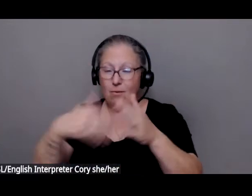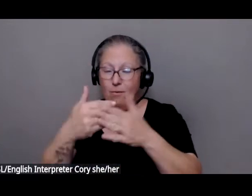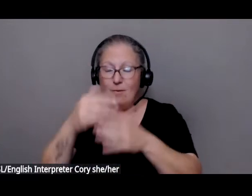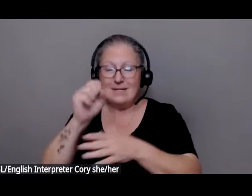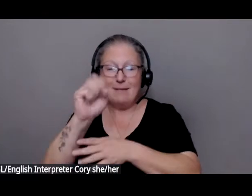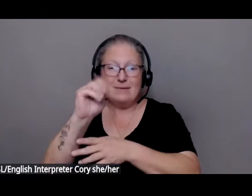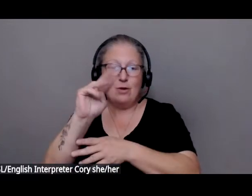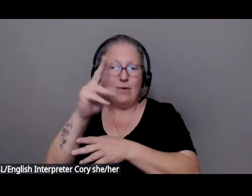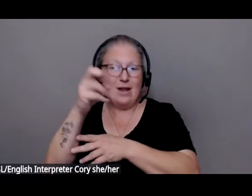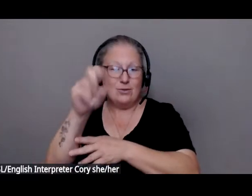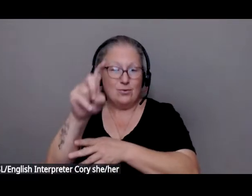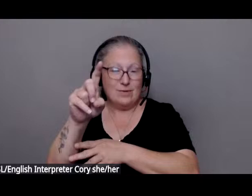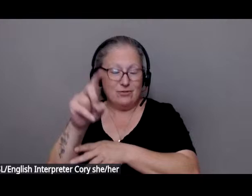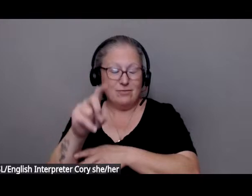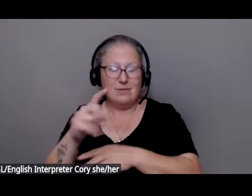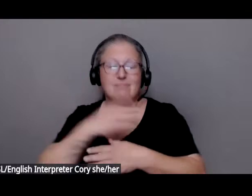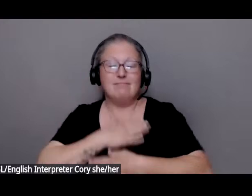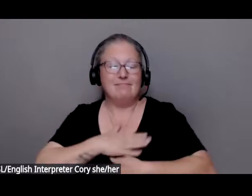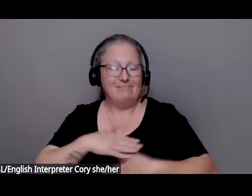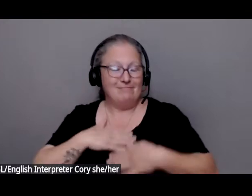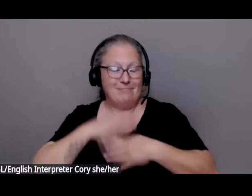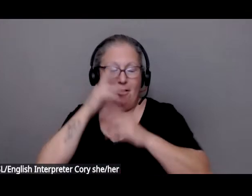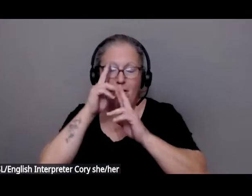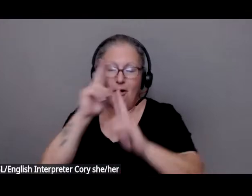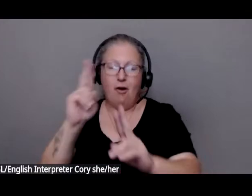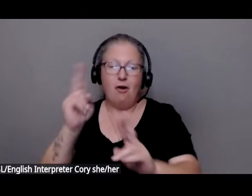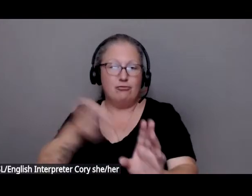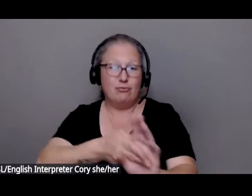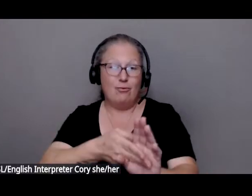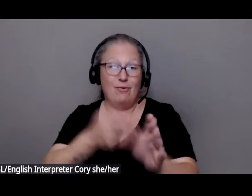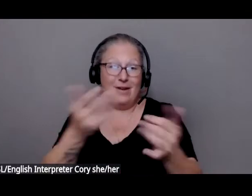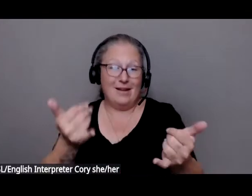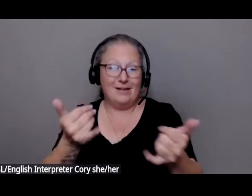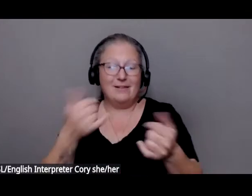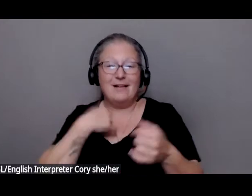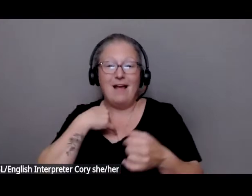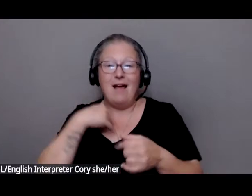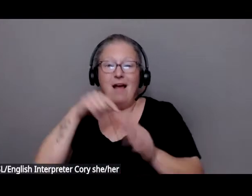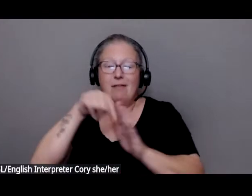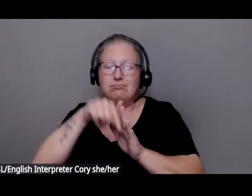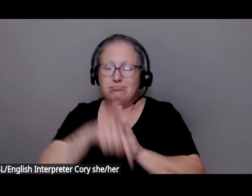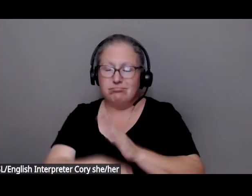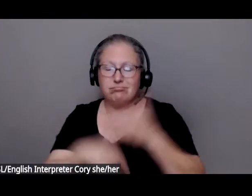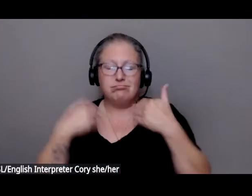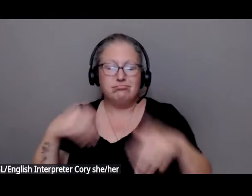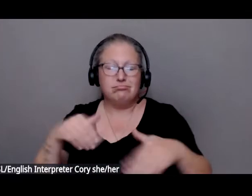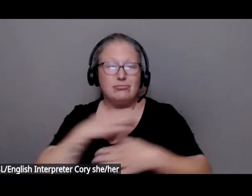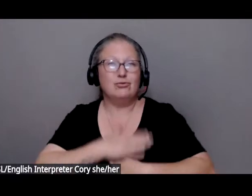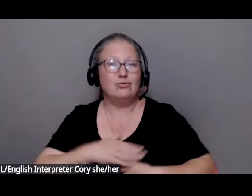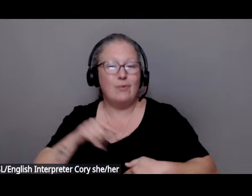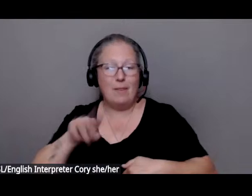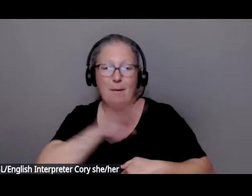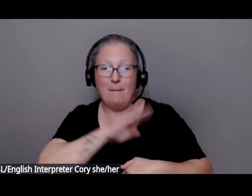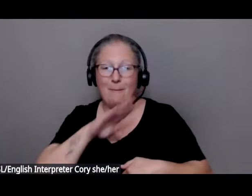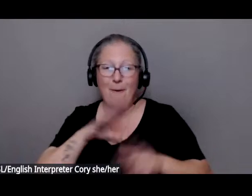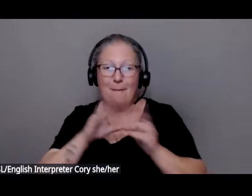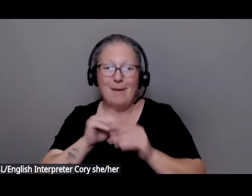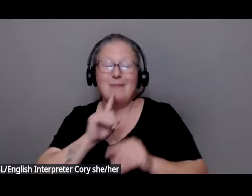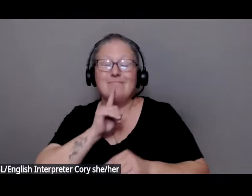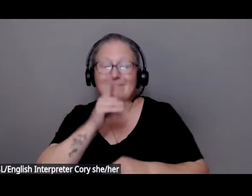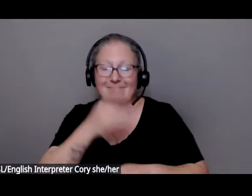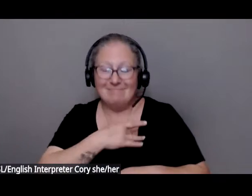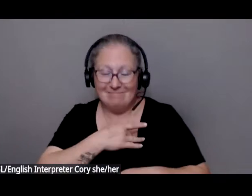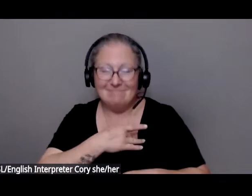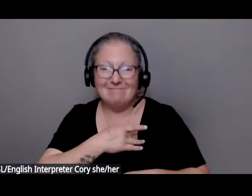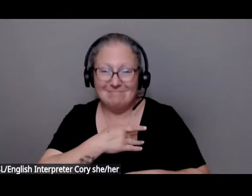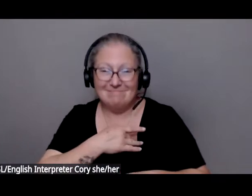School District. It is a pleasure and an honor to be here. I have thoroughly enjoyed this board meeting, and I really mean that. And